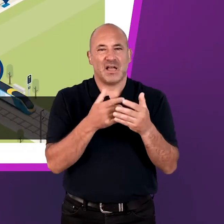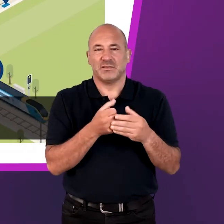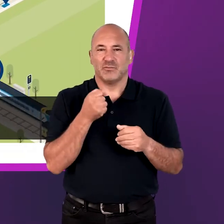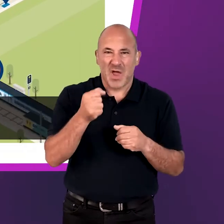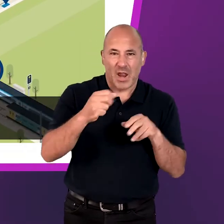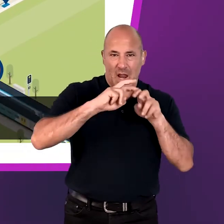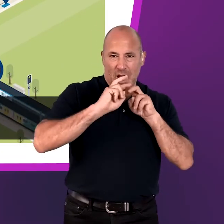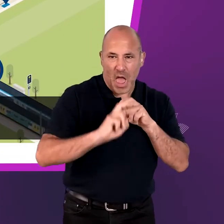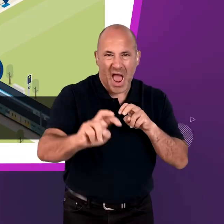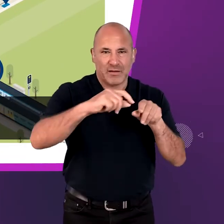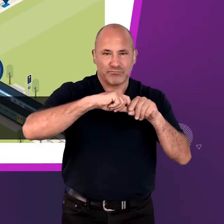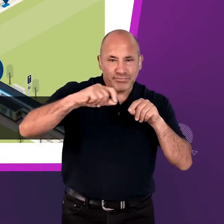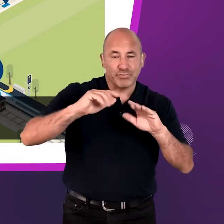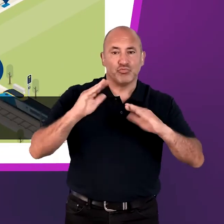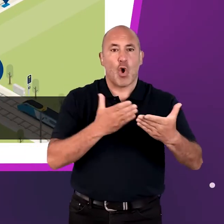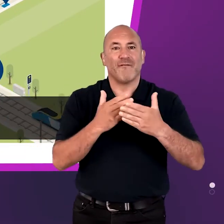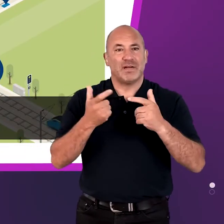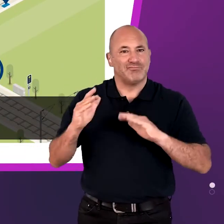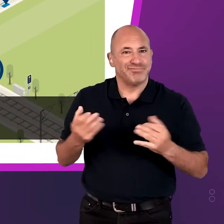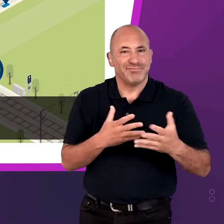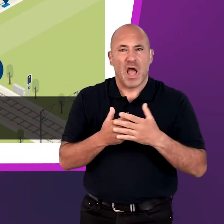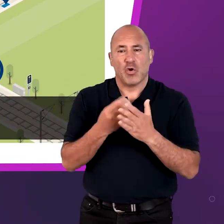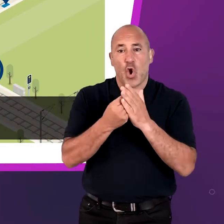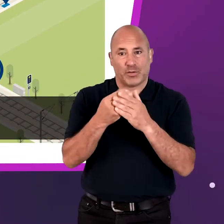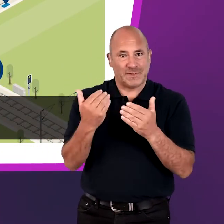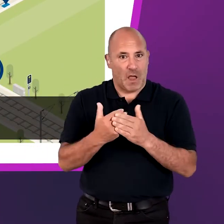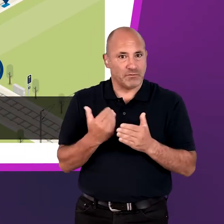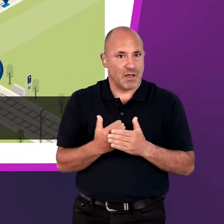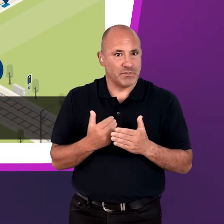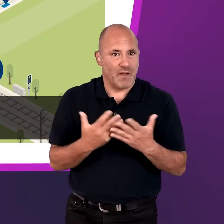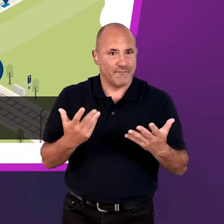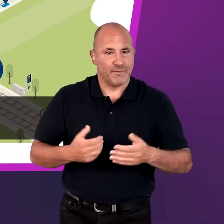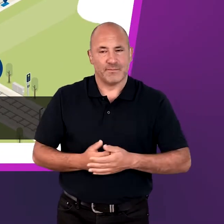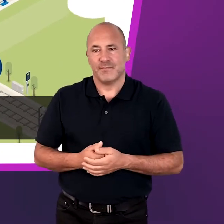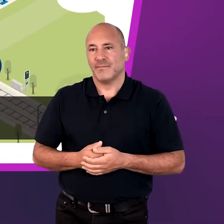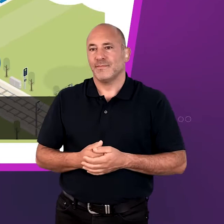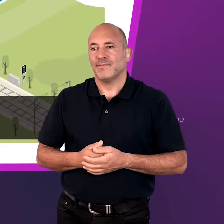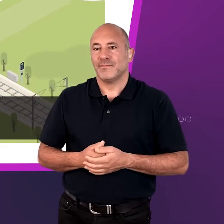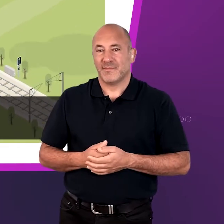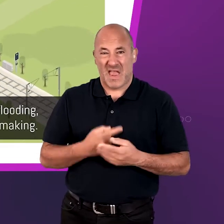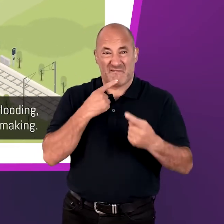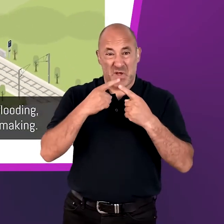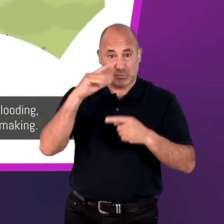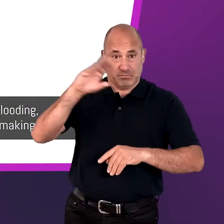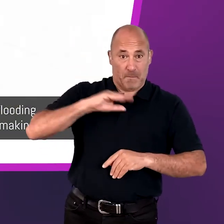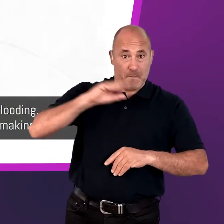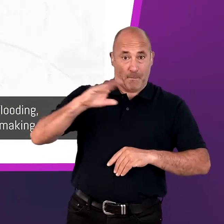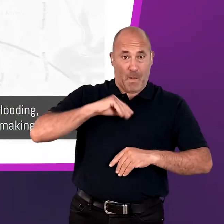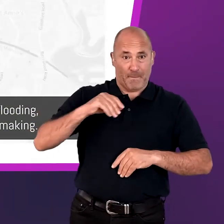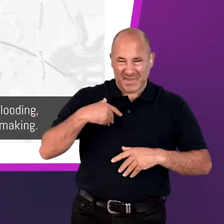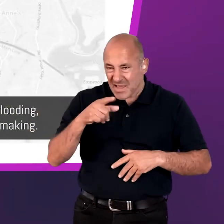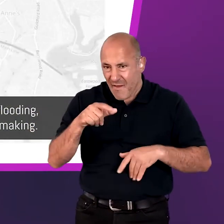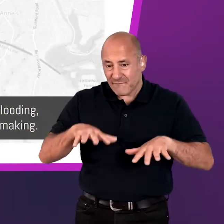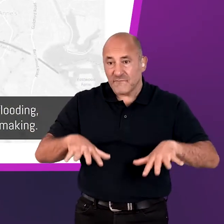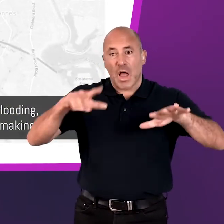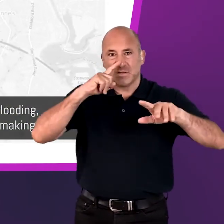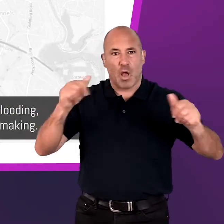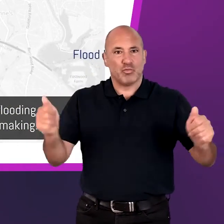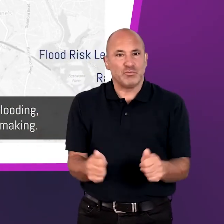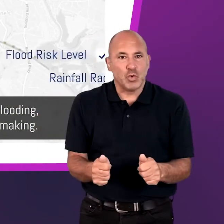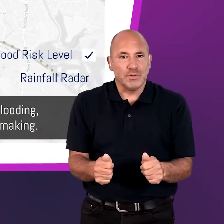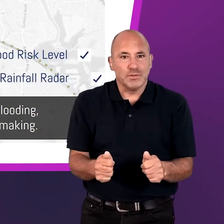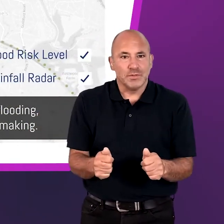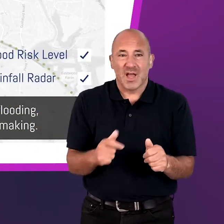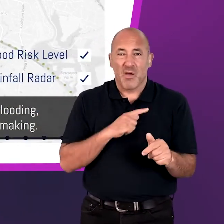assets, improving service levels and providing significant cost savings. Real-time information helps to minimise the